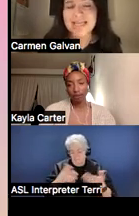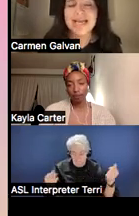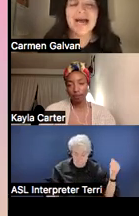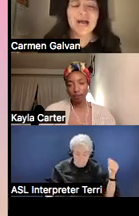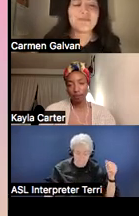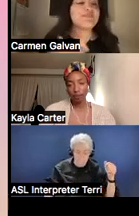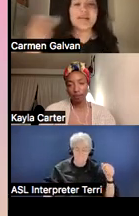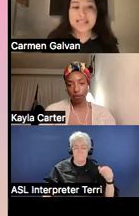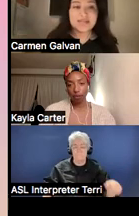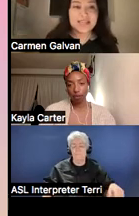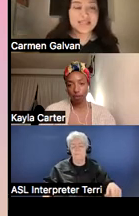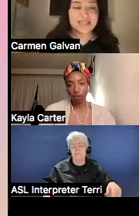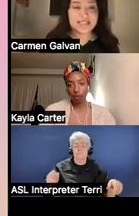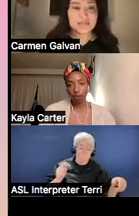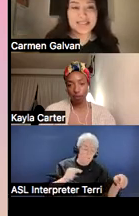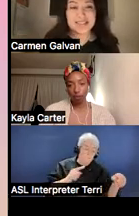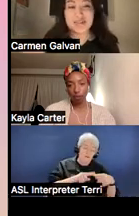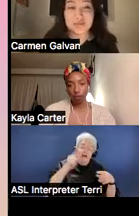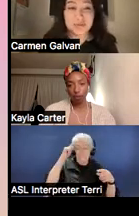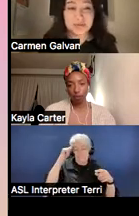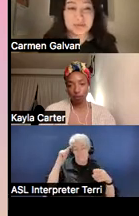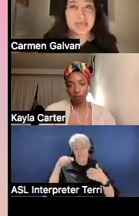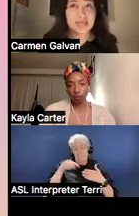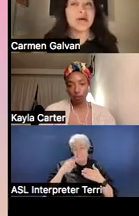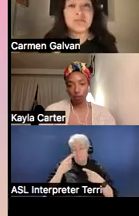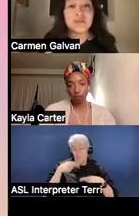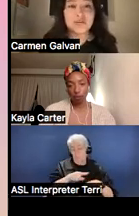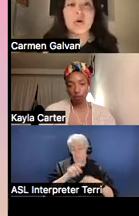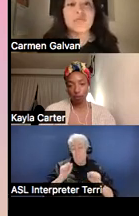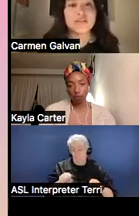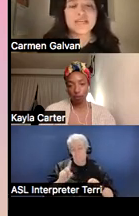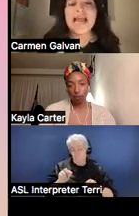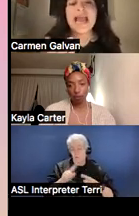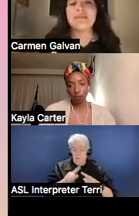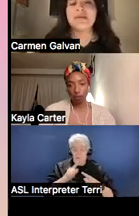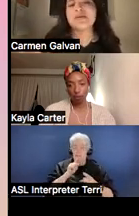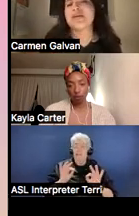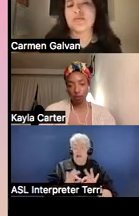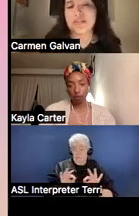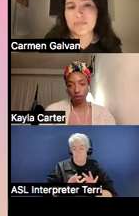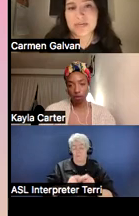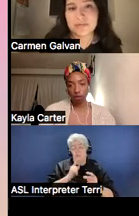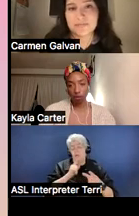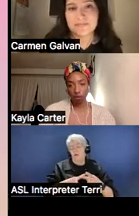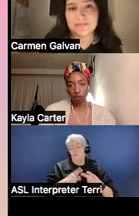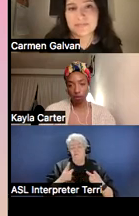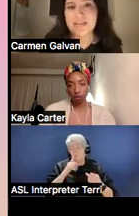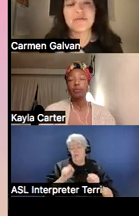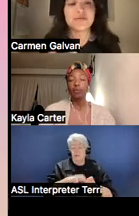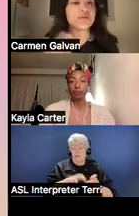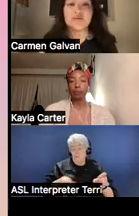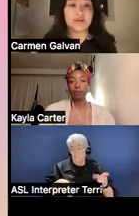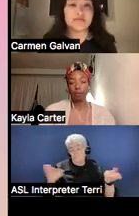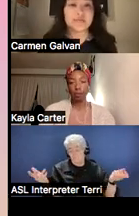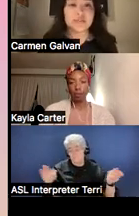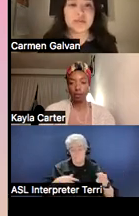unfortunately. But I definitely think that it's something that's doable and helpful, hopefully, and people can always opt out. If